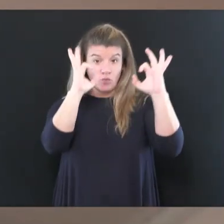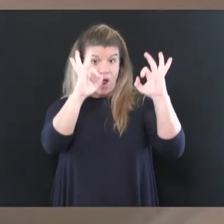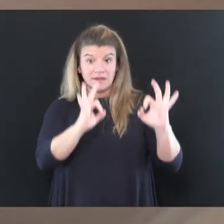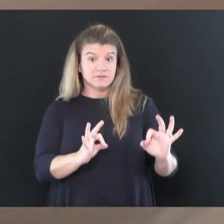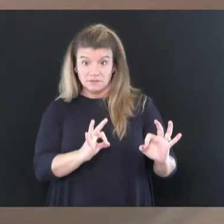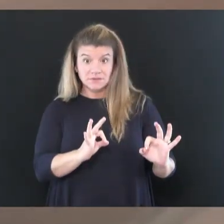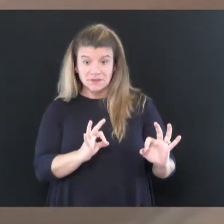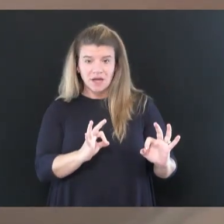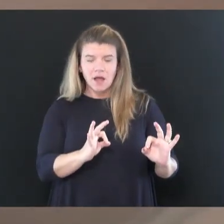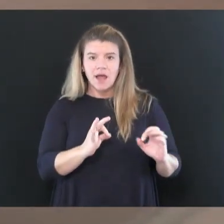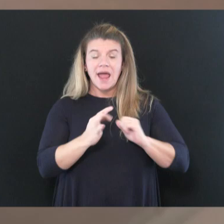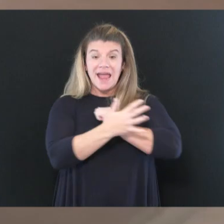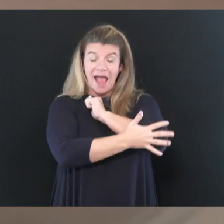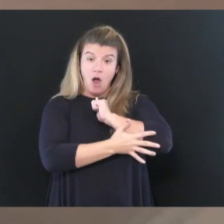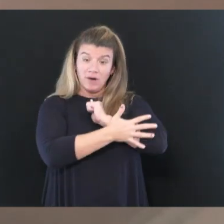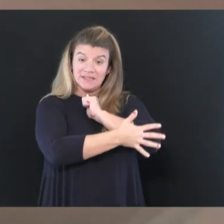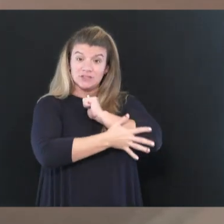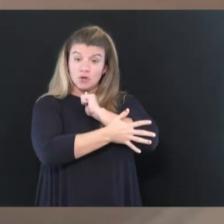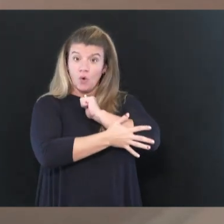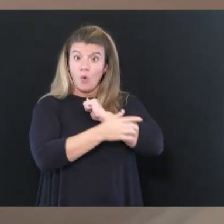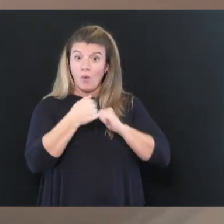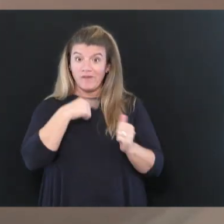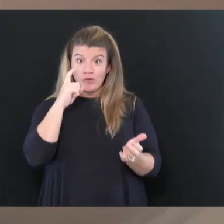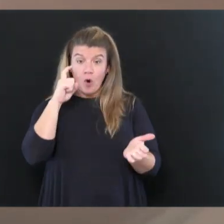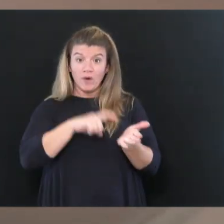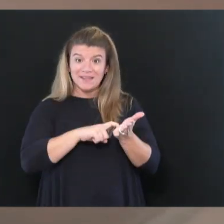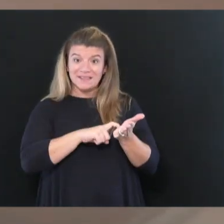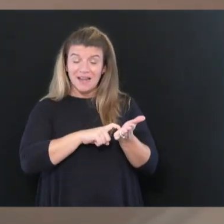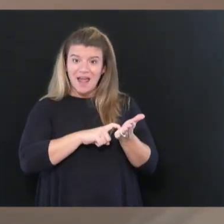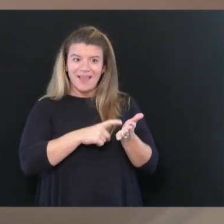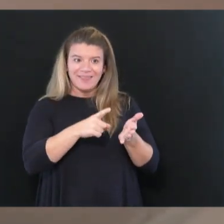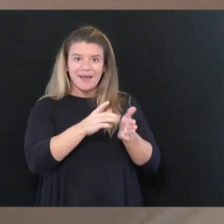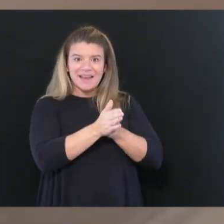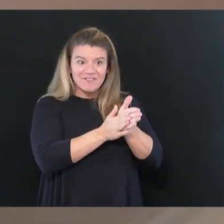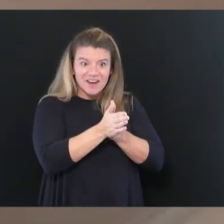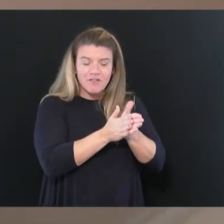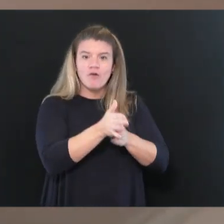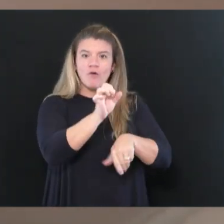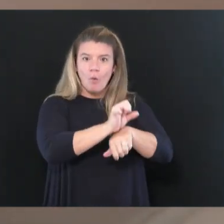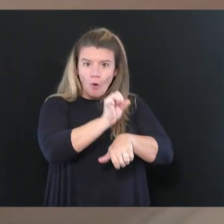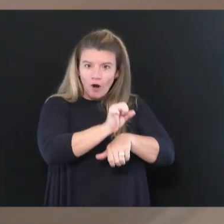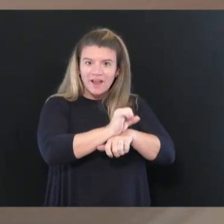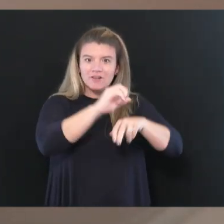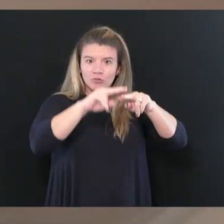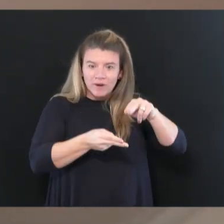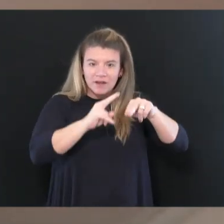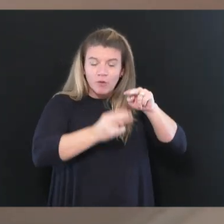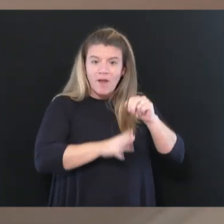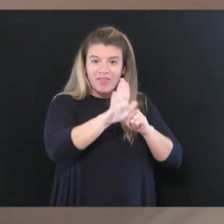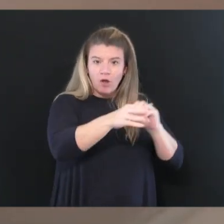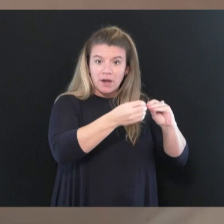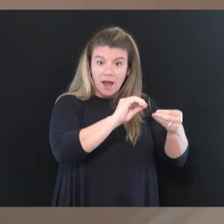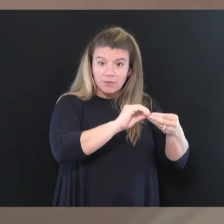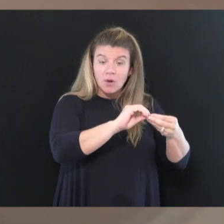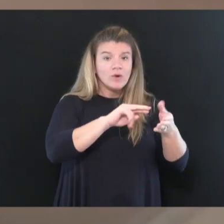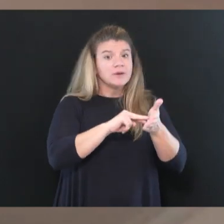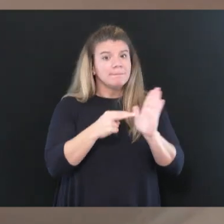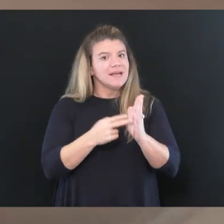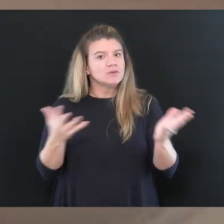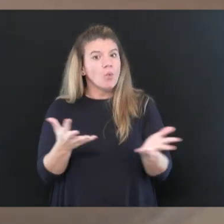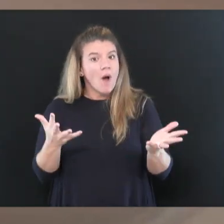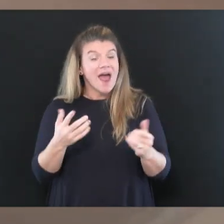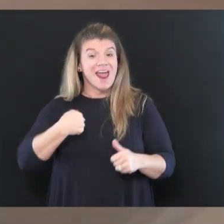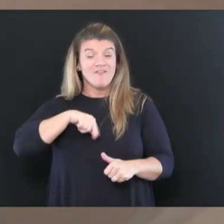many counties be able to turn around some of these metrics. When we test a lot and identify positive people,